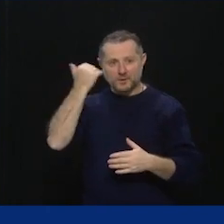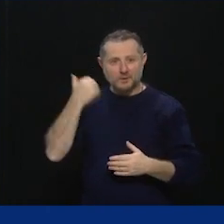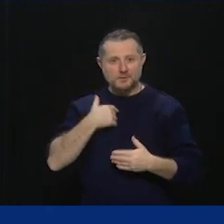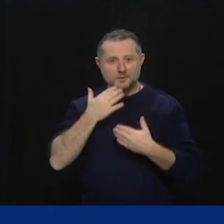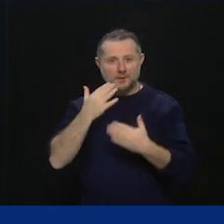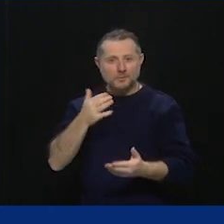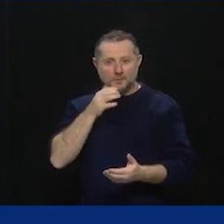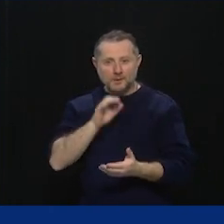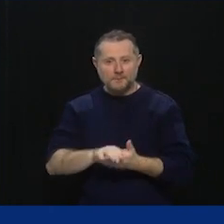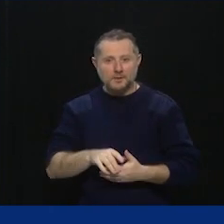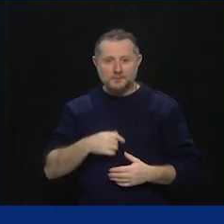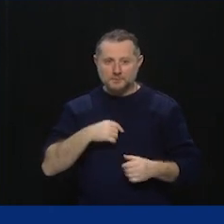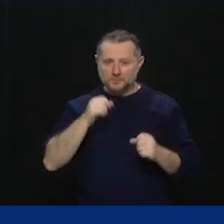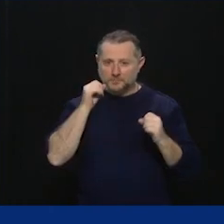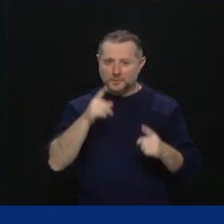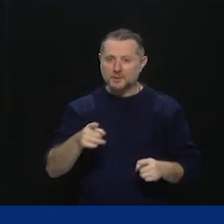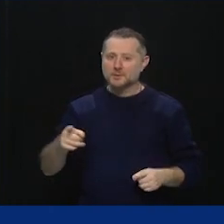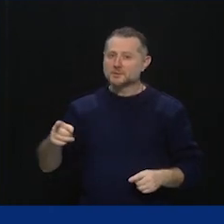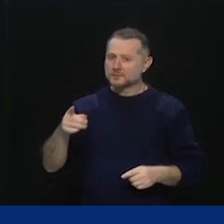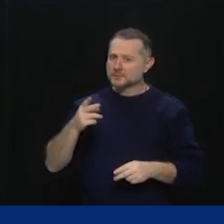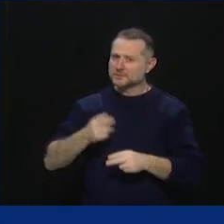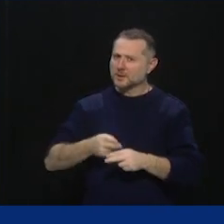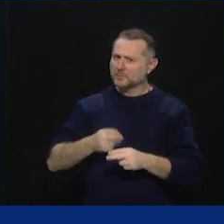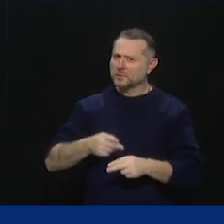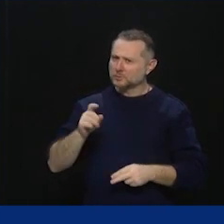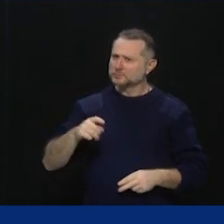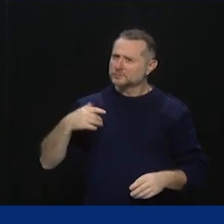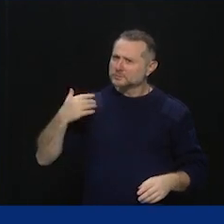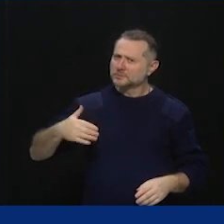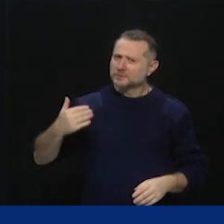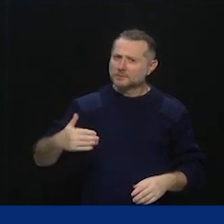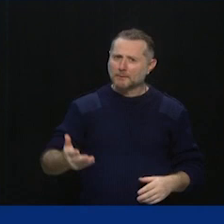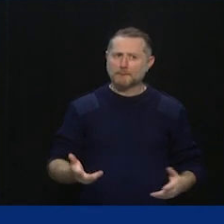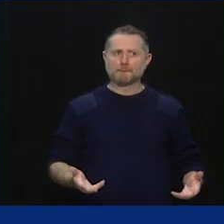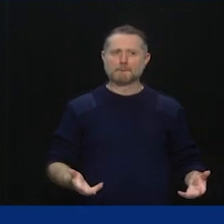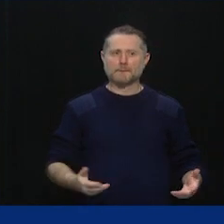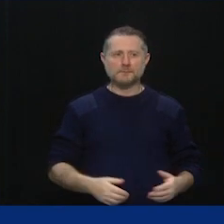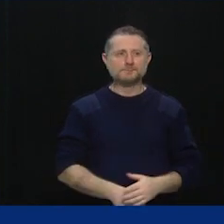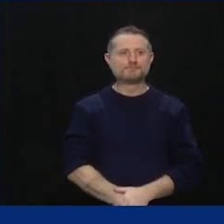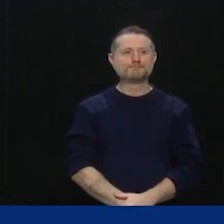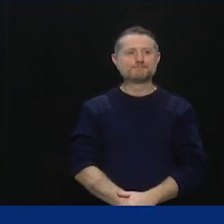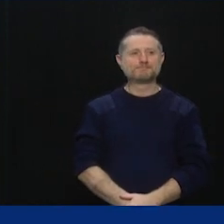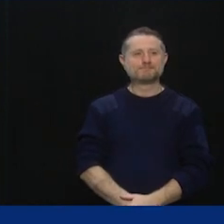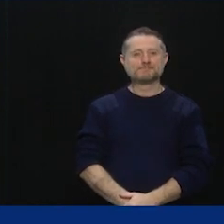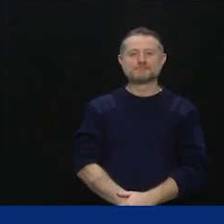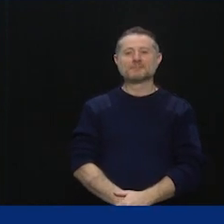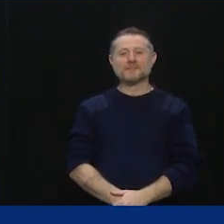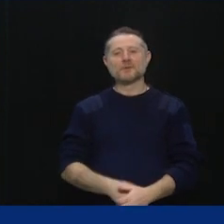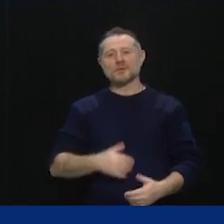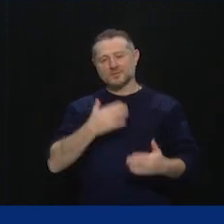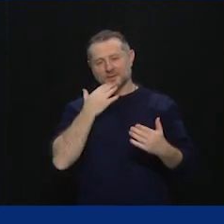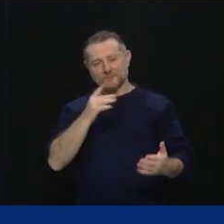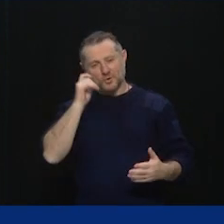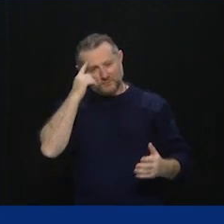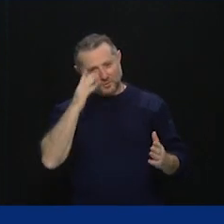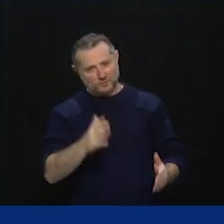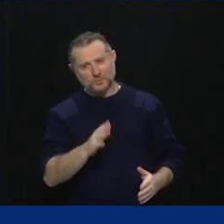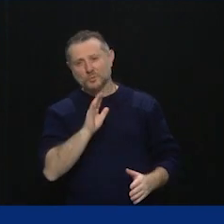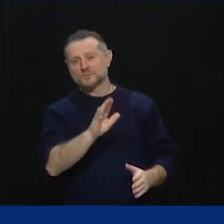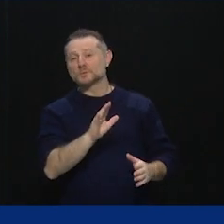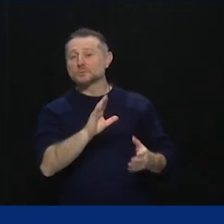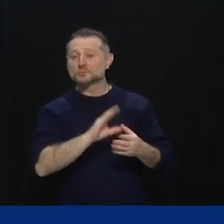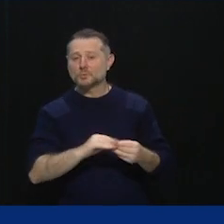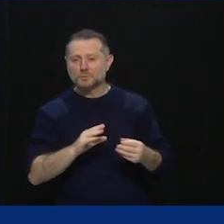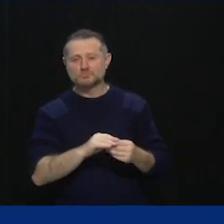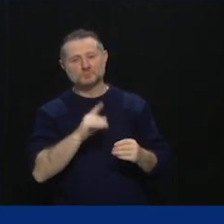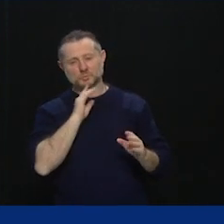It is great to be here. Governor, thank you for your wonderful words and your incredible support